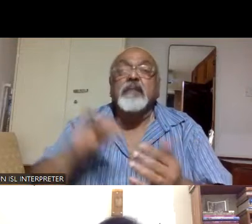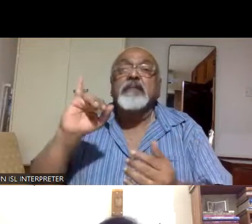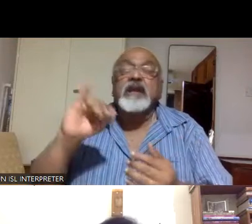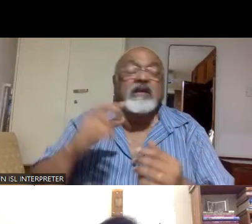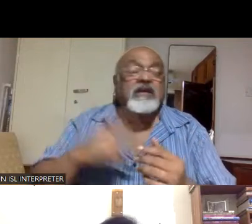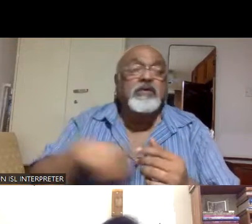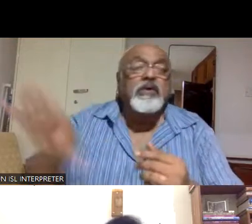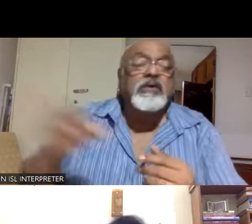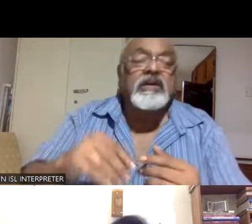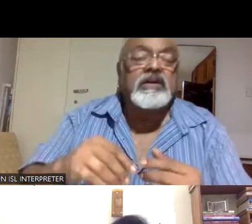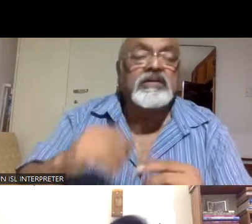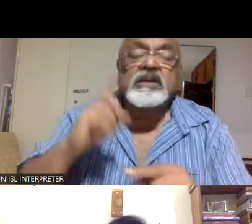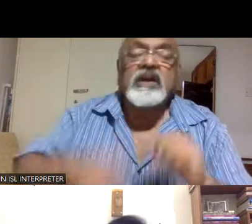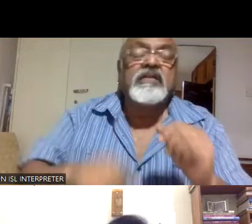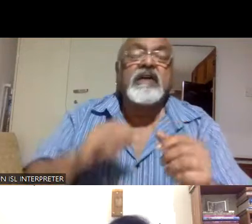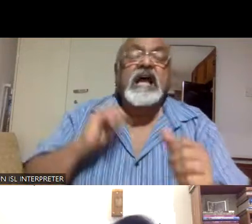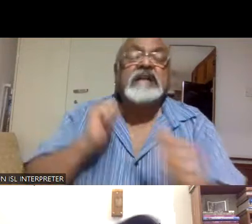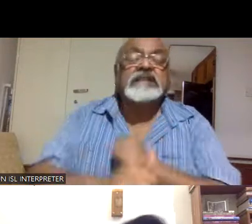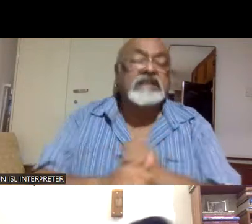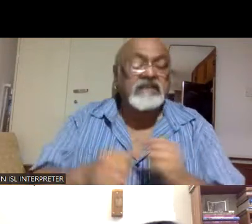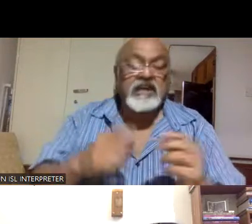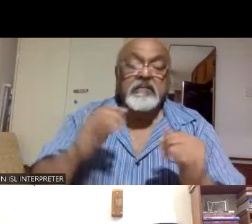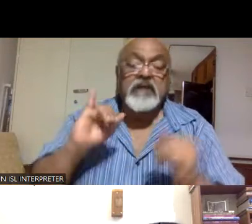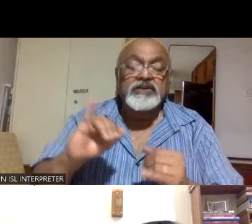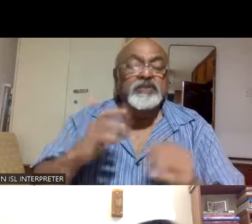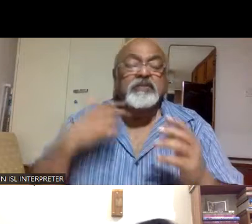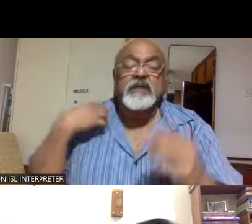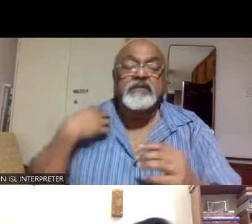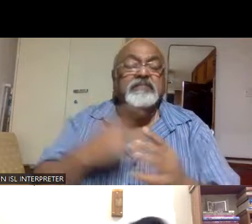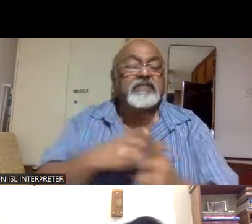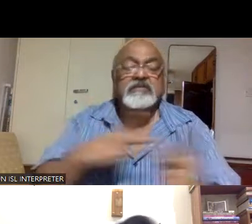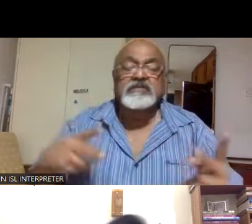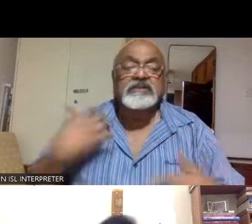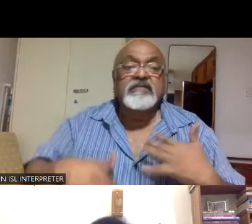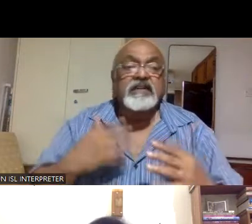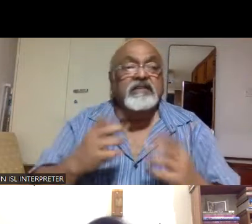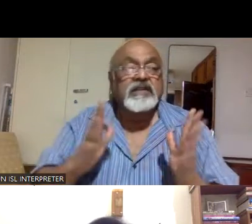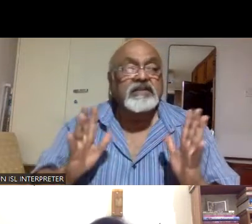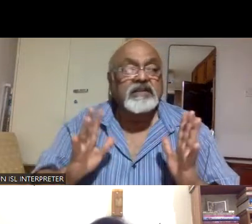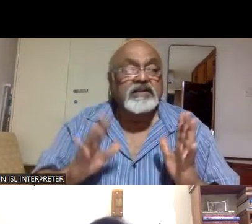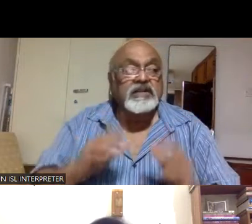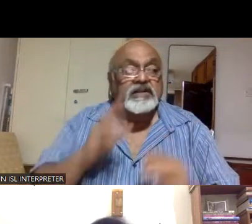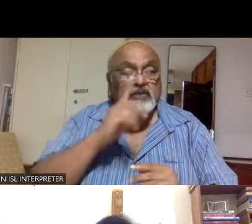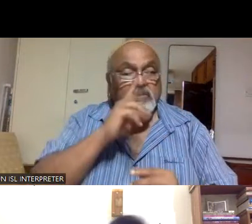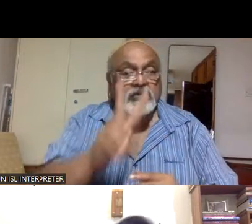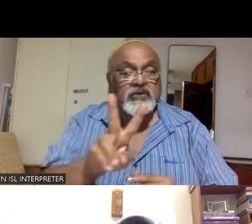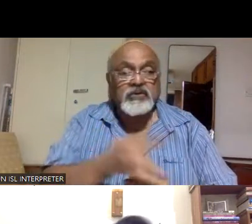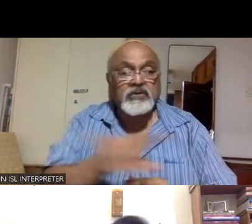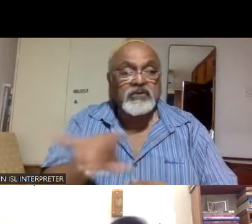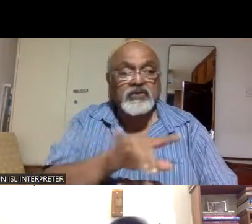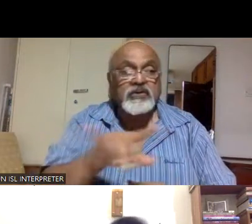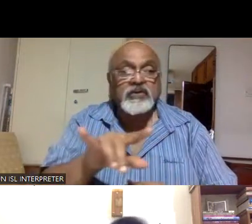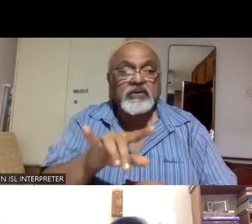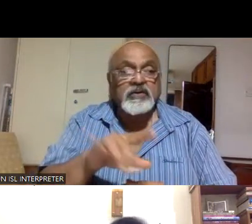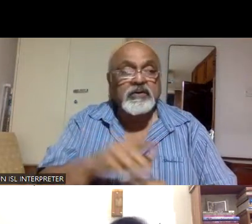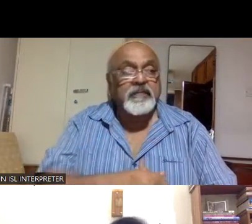did not have accidents and we did not have misfortunes. There are 2 women you see on my screen. I